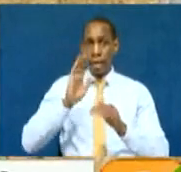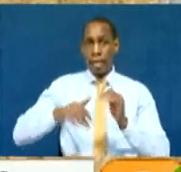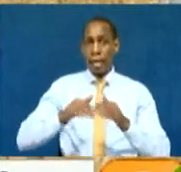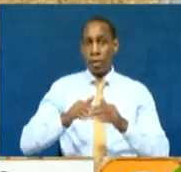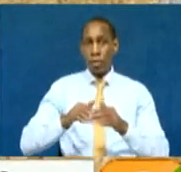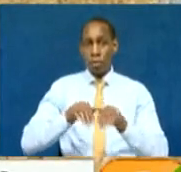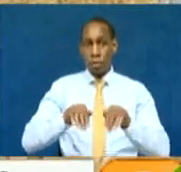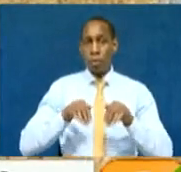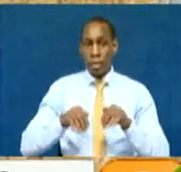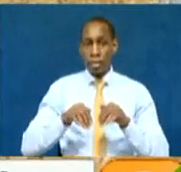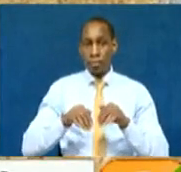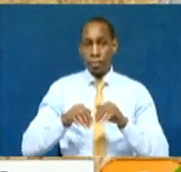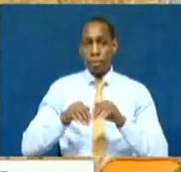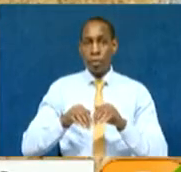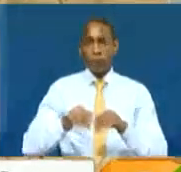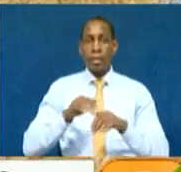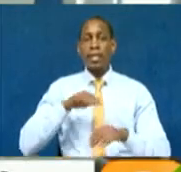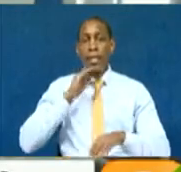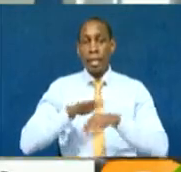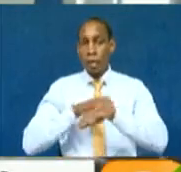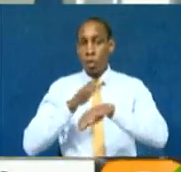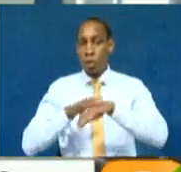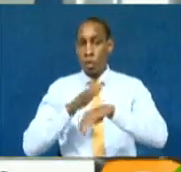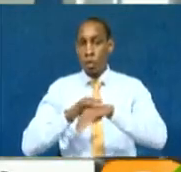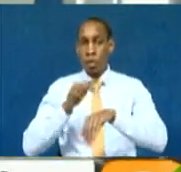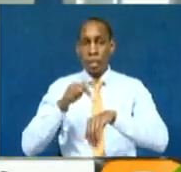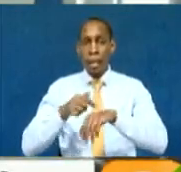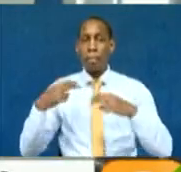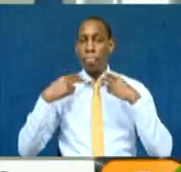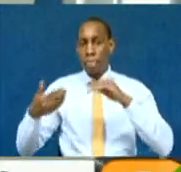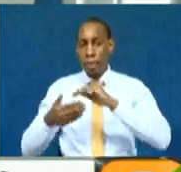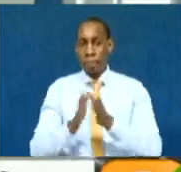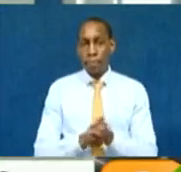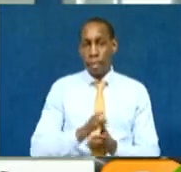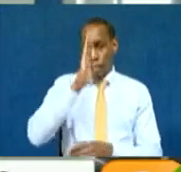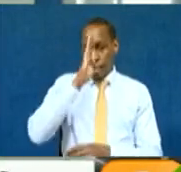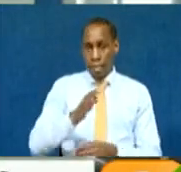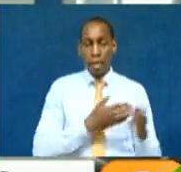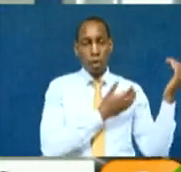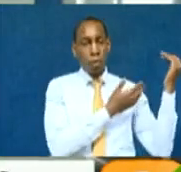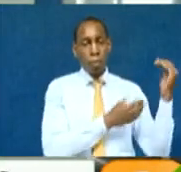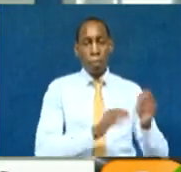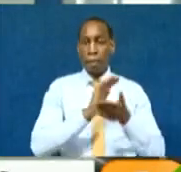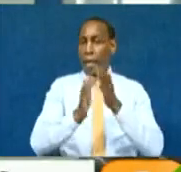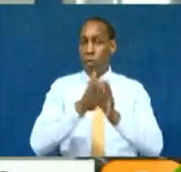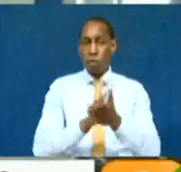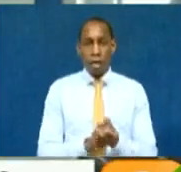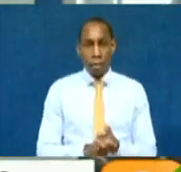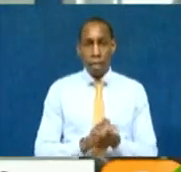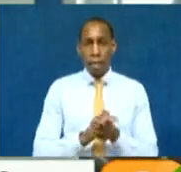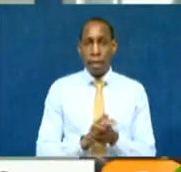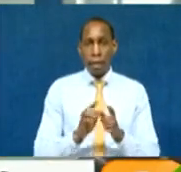what he envisioned would be a slow death inside the mine. It was on Sunday, nilikuwa nimelose hope totally, ati